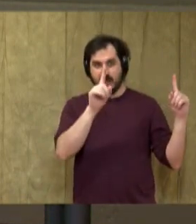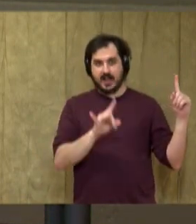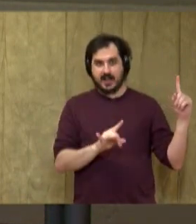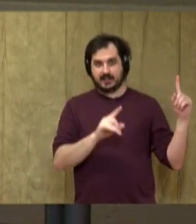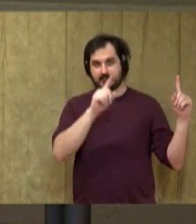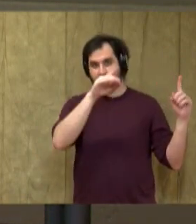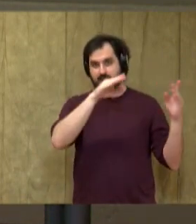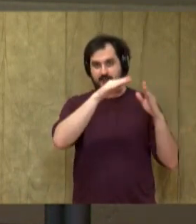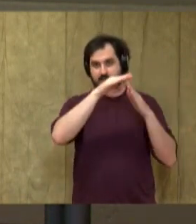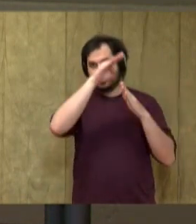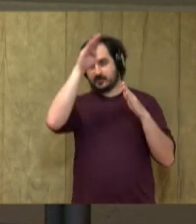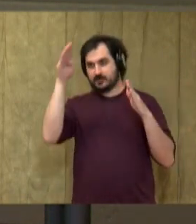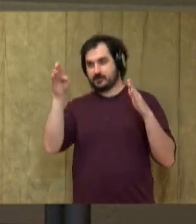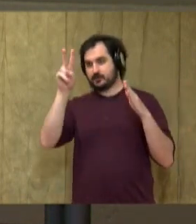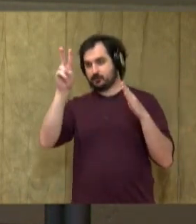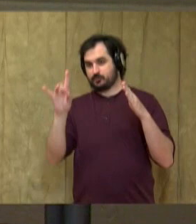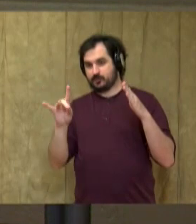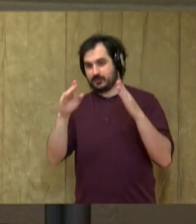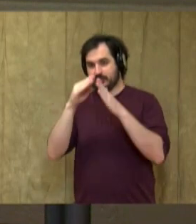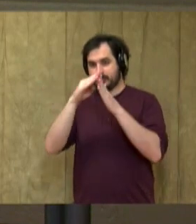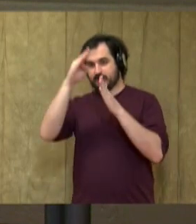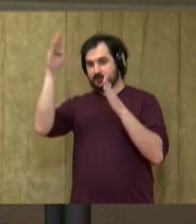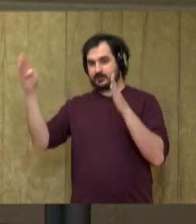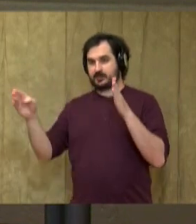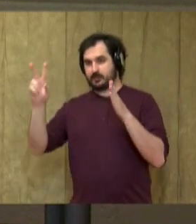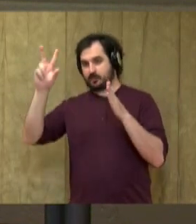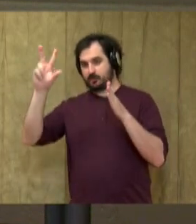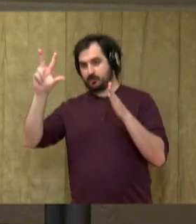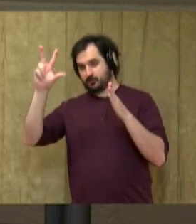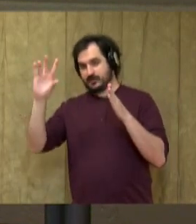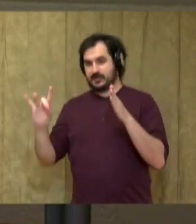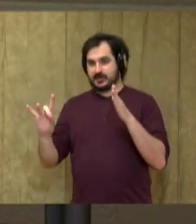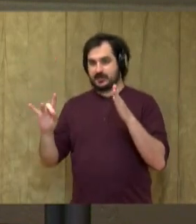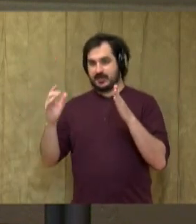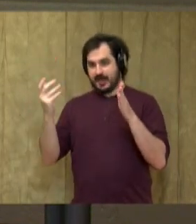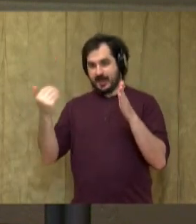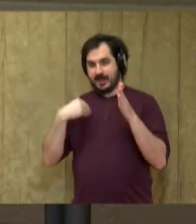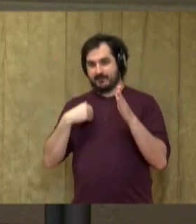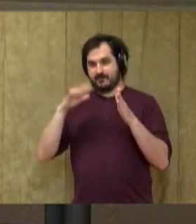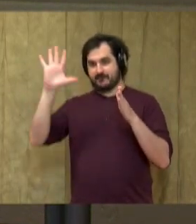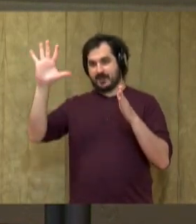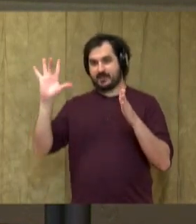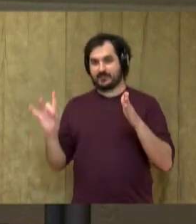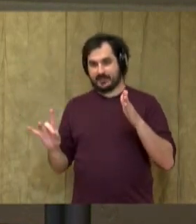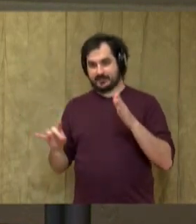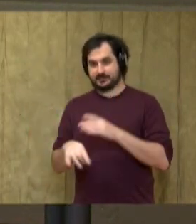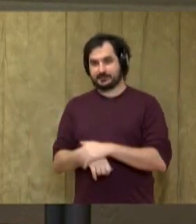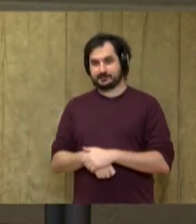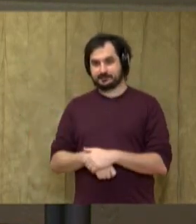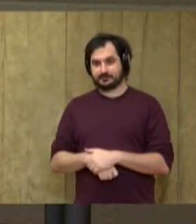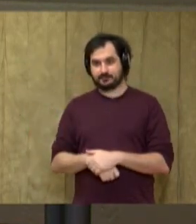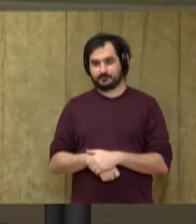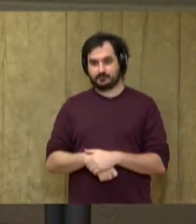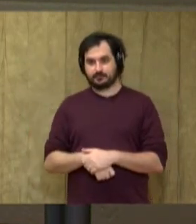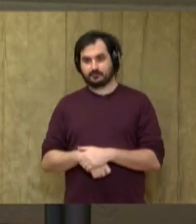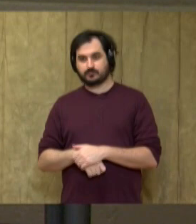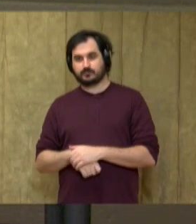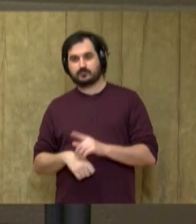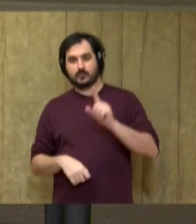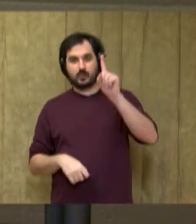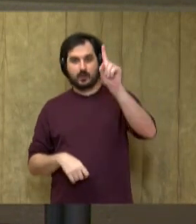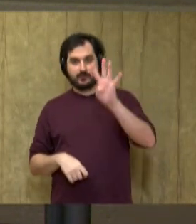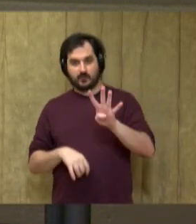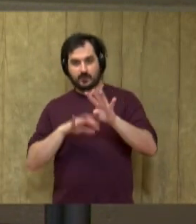2/8, 3/8, and I land on 5/8. So I could say that